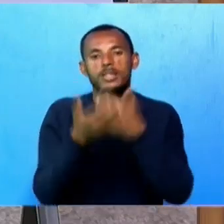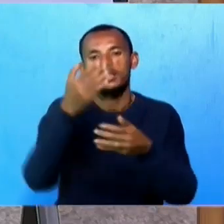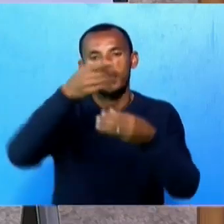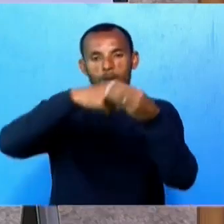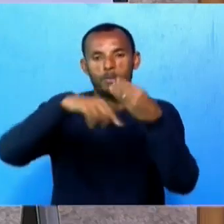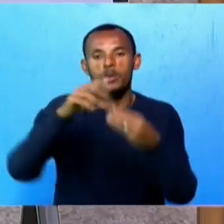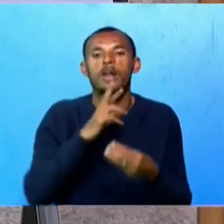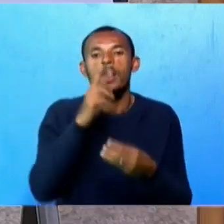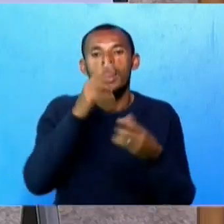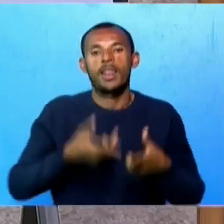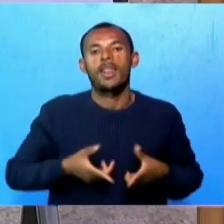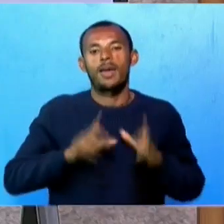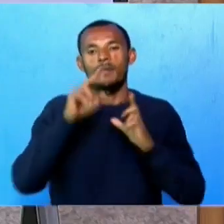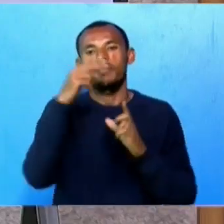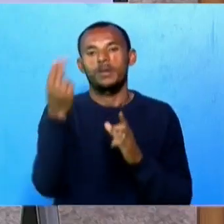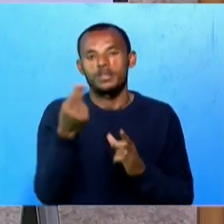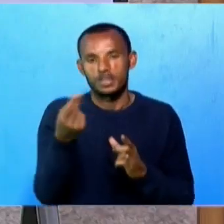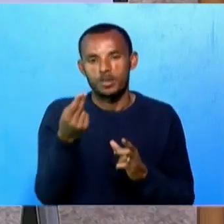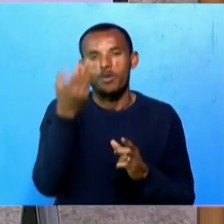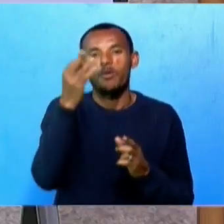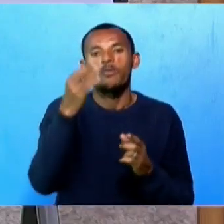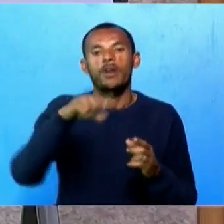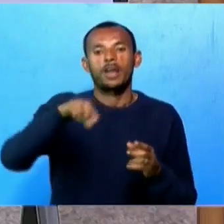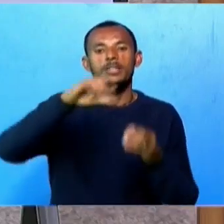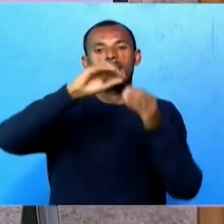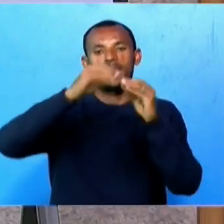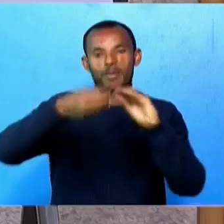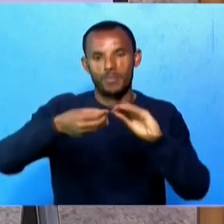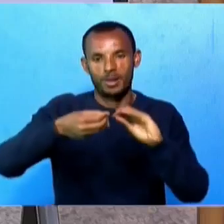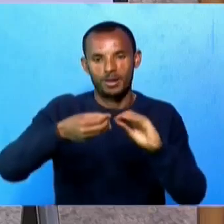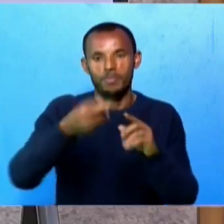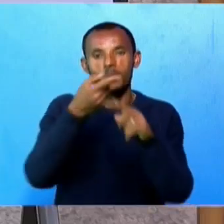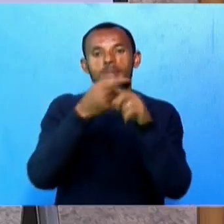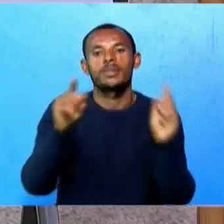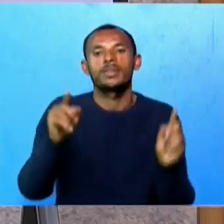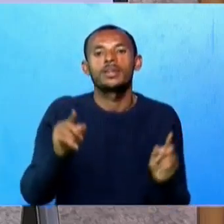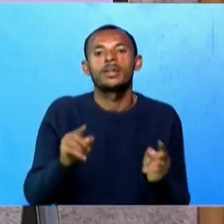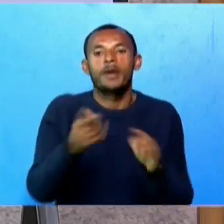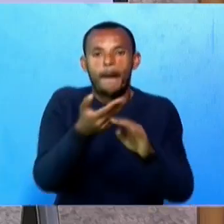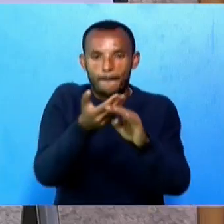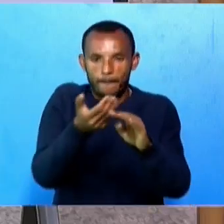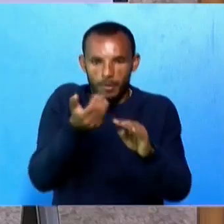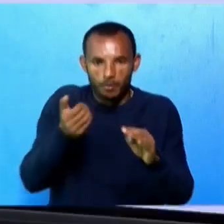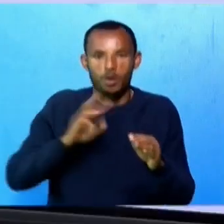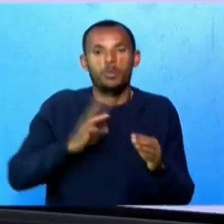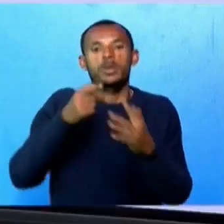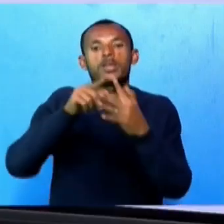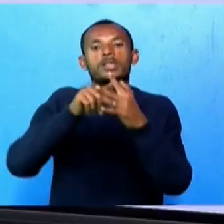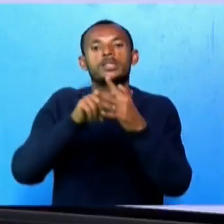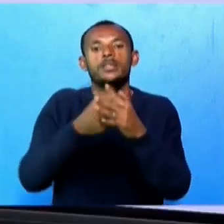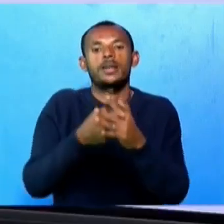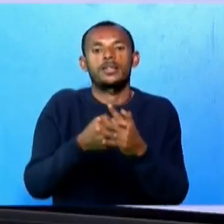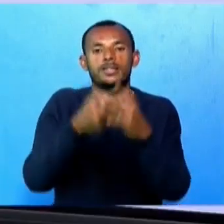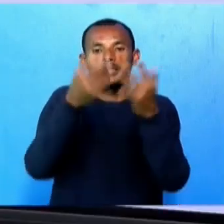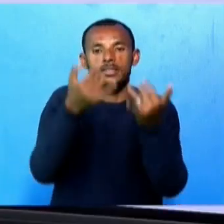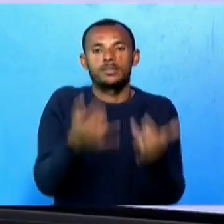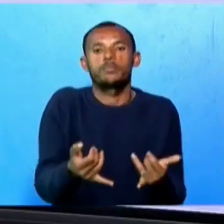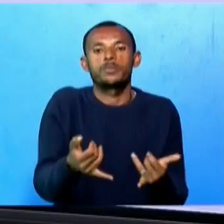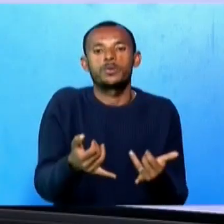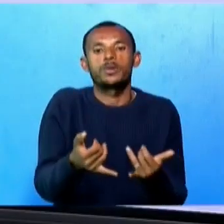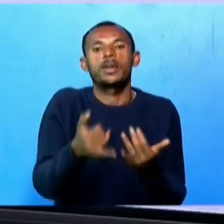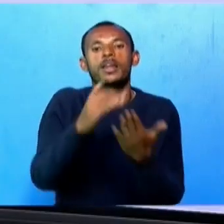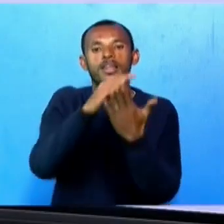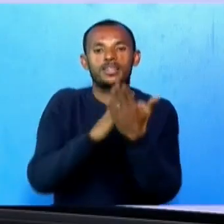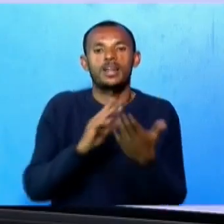the real-life applications of rational numbers. But before we start the present lesson,